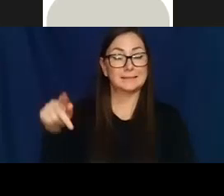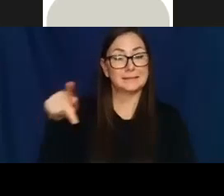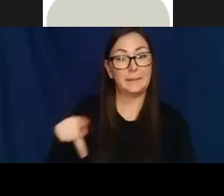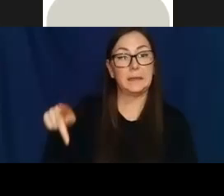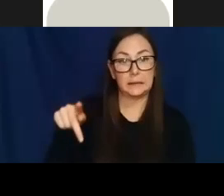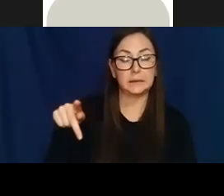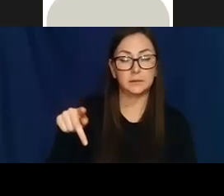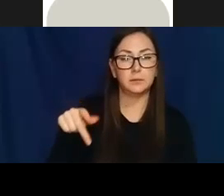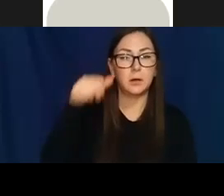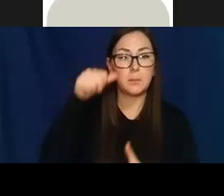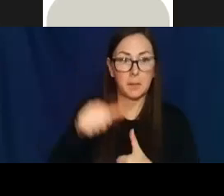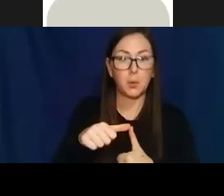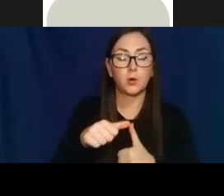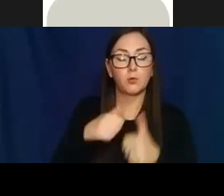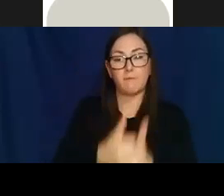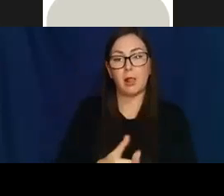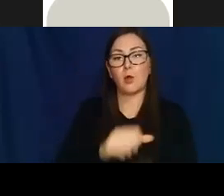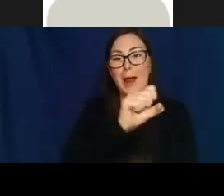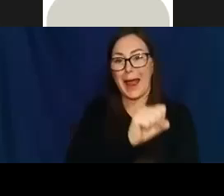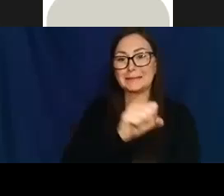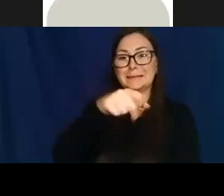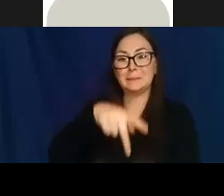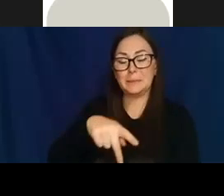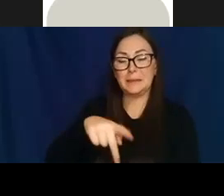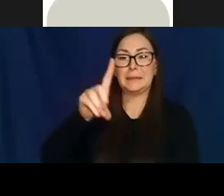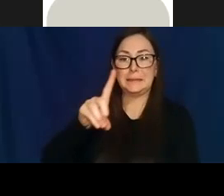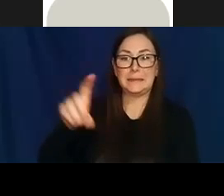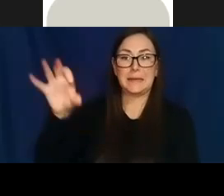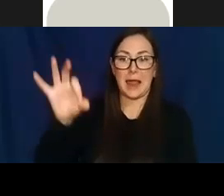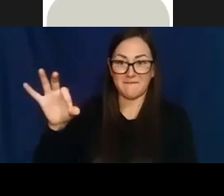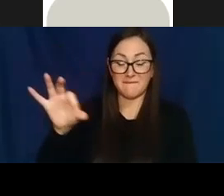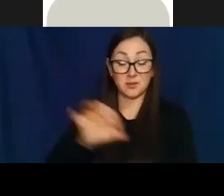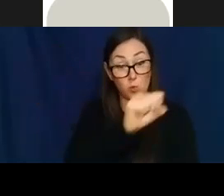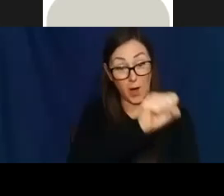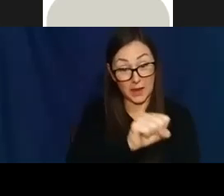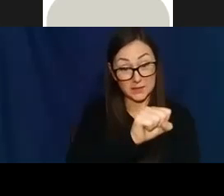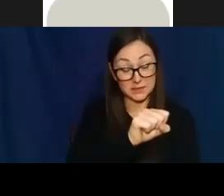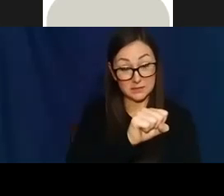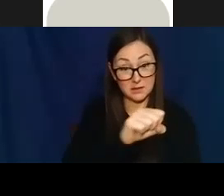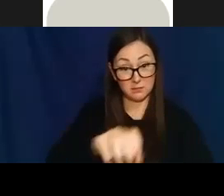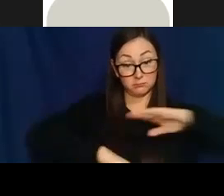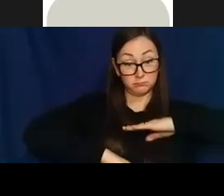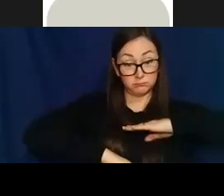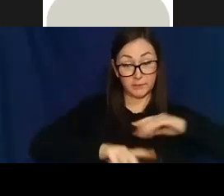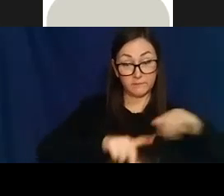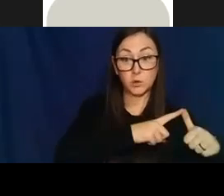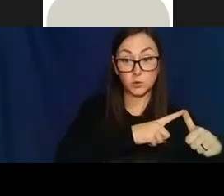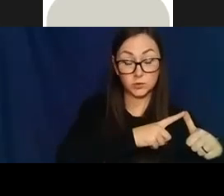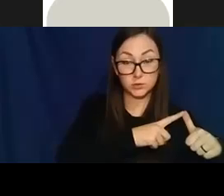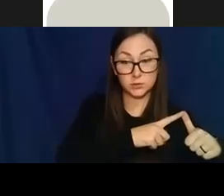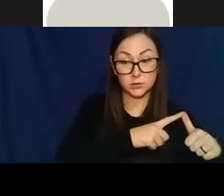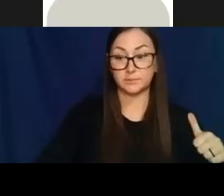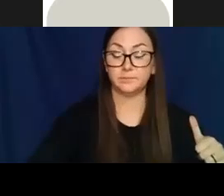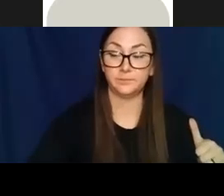s, p, d, and f. That's the order. So we fill up the s first, okay? And if you notice the trend, we're going across